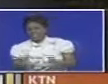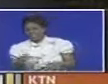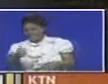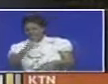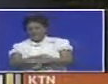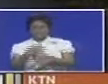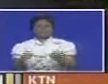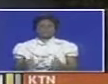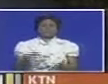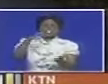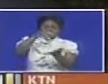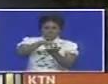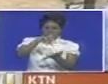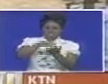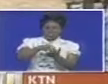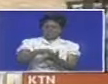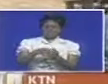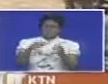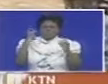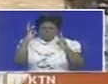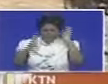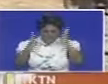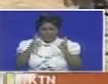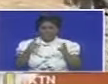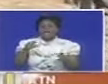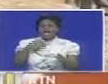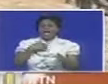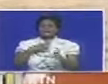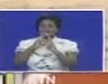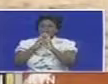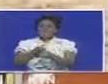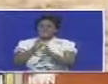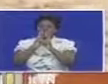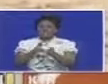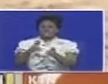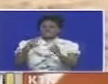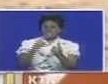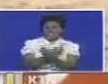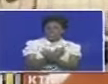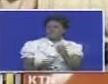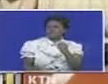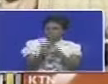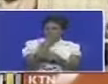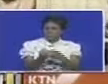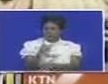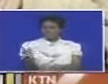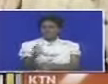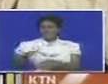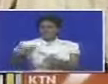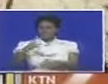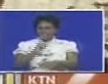and the situation is still tense. Kumekuwa na ripoti kinzani kuhusiana na kiini cha mashambulizi hayo ya mara kwa